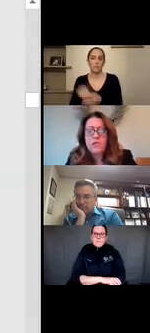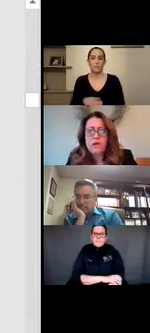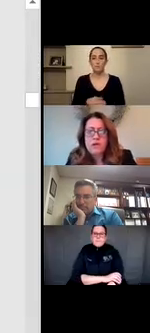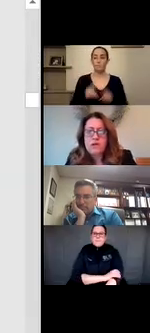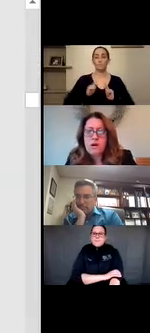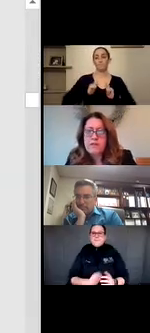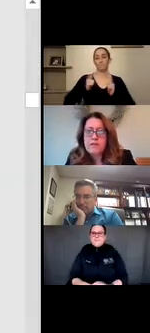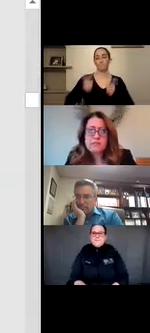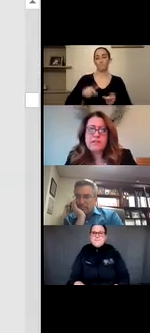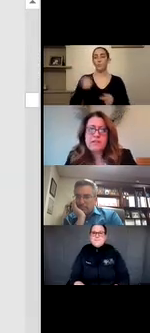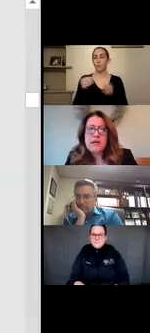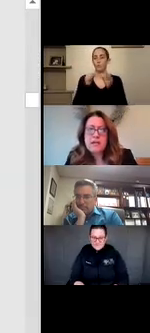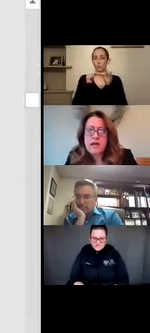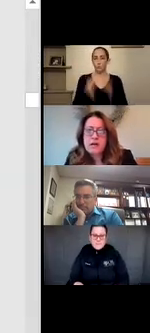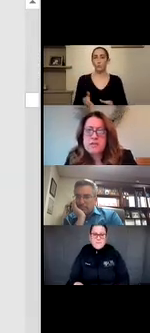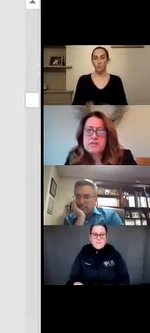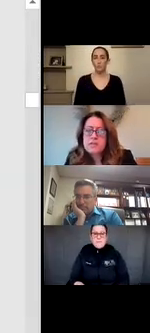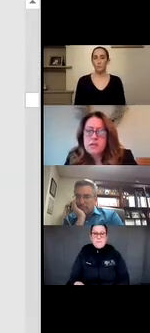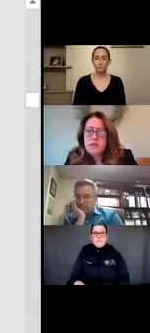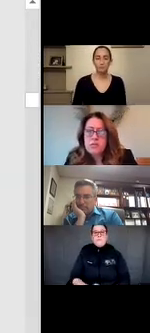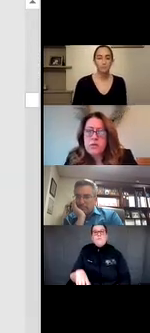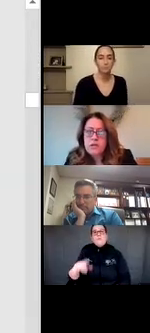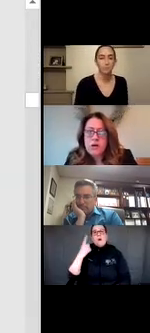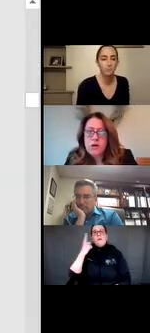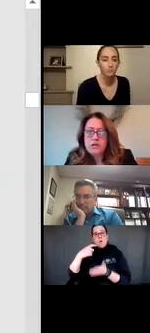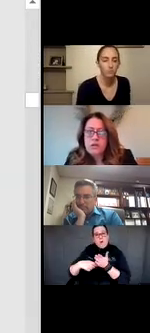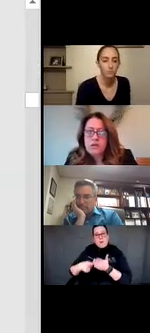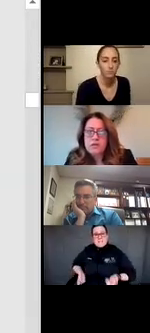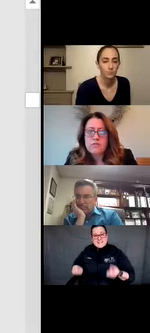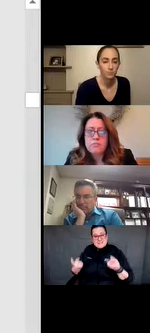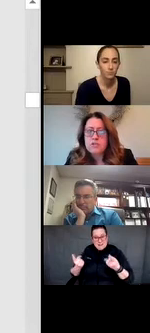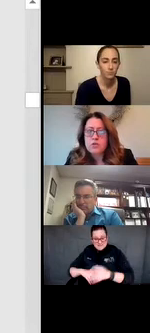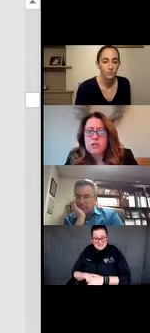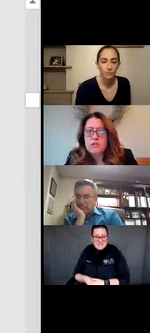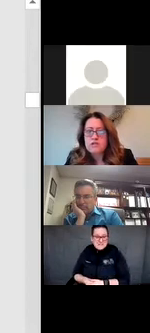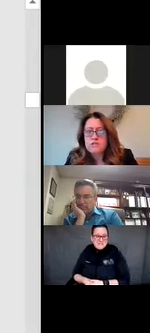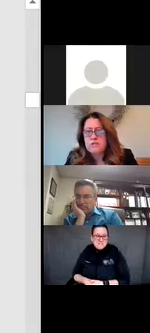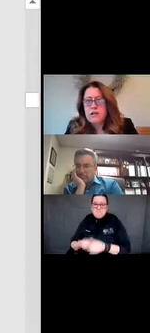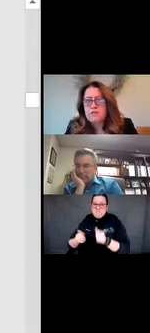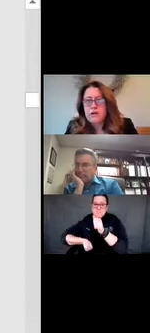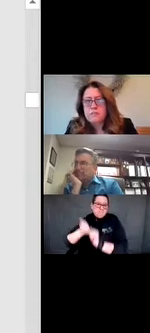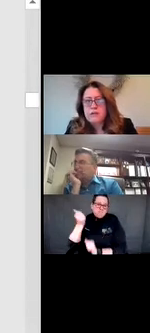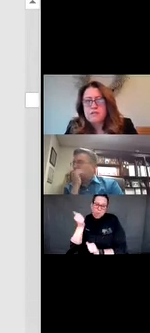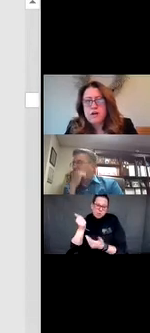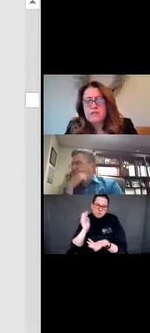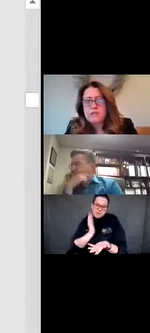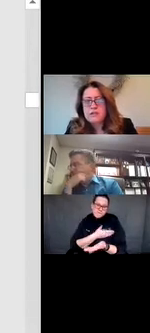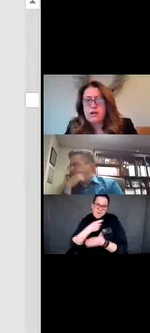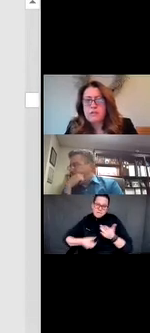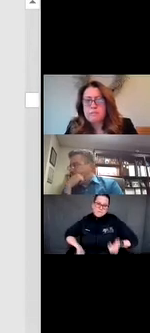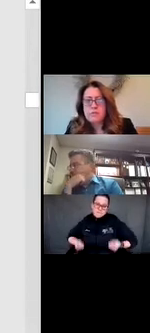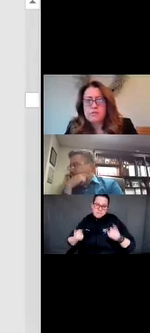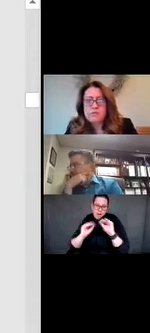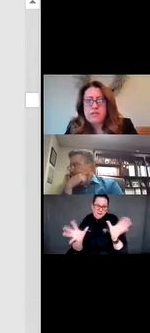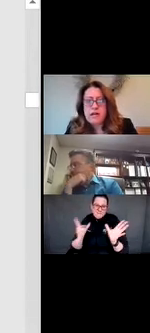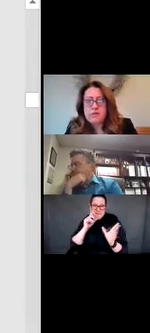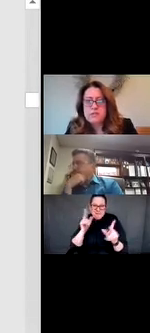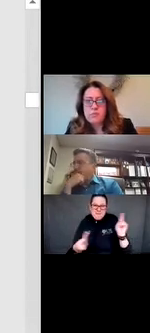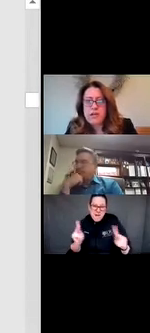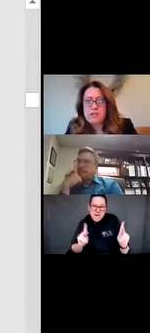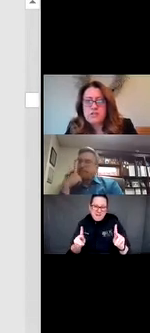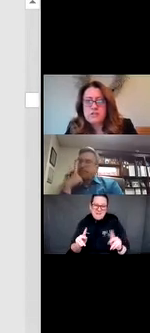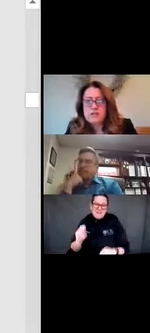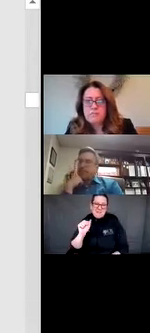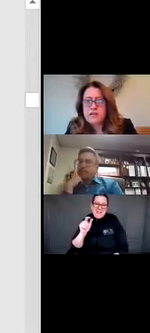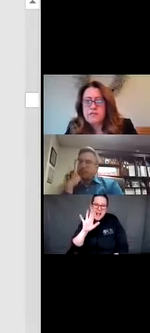On the expense side of the house, the majority of our expenses obviously are our people. So salaries